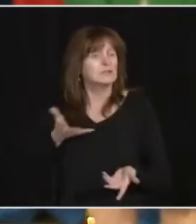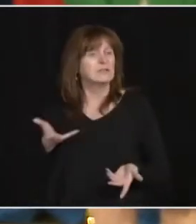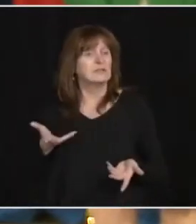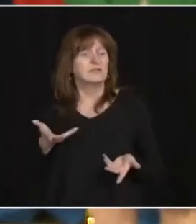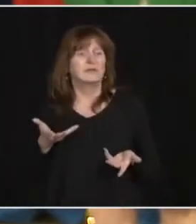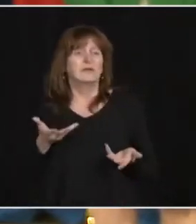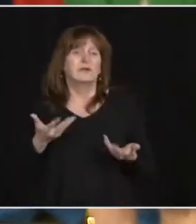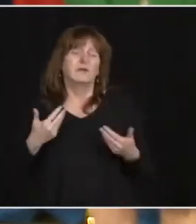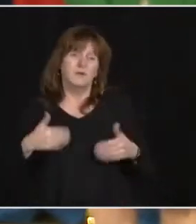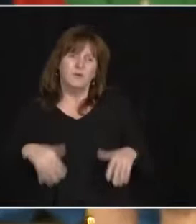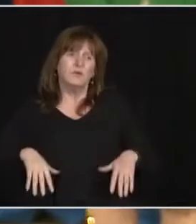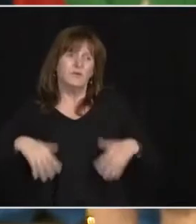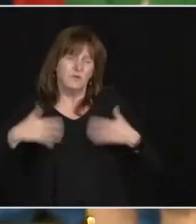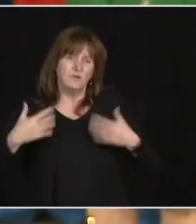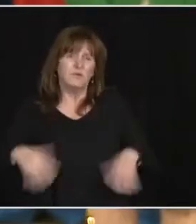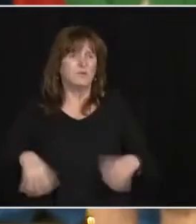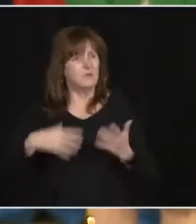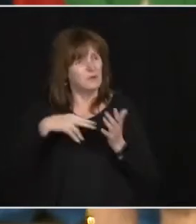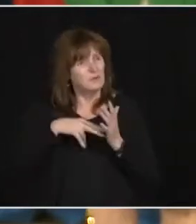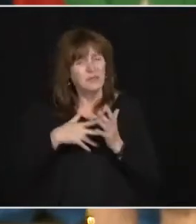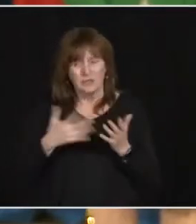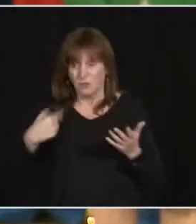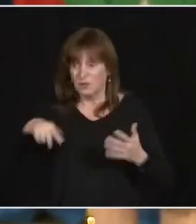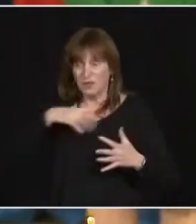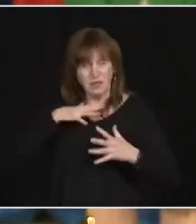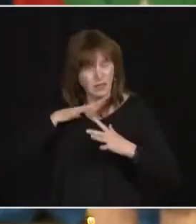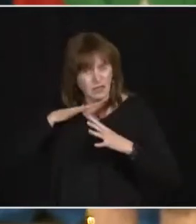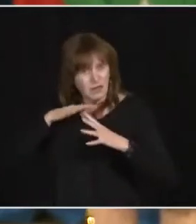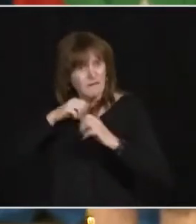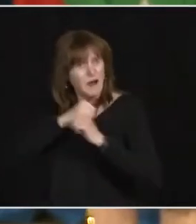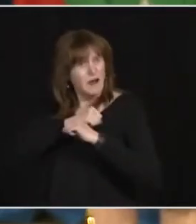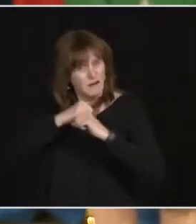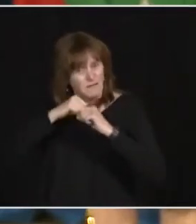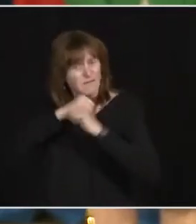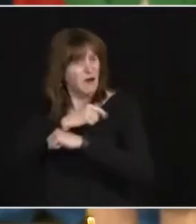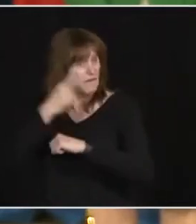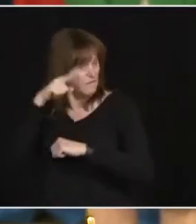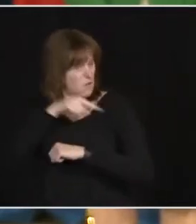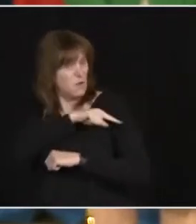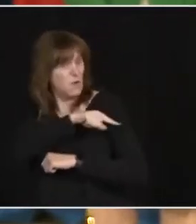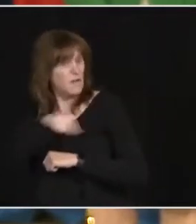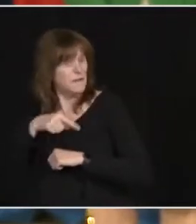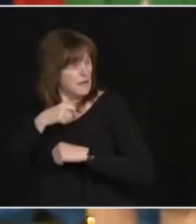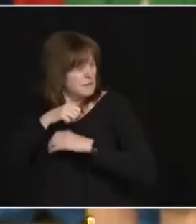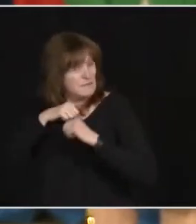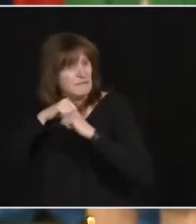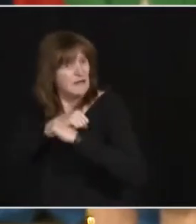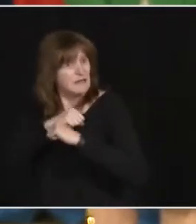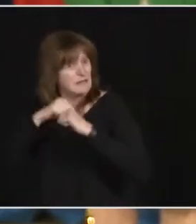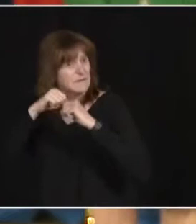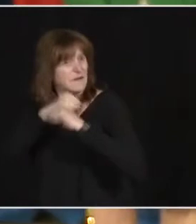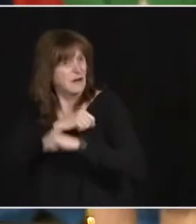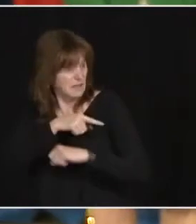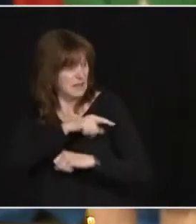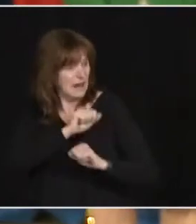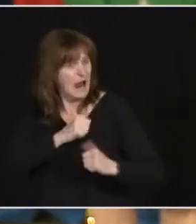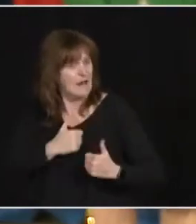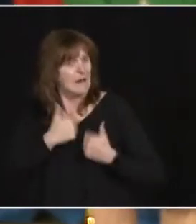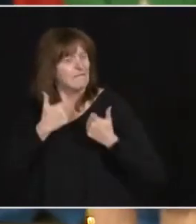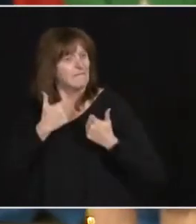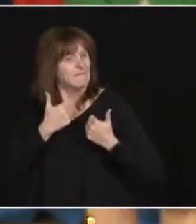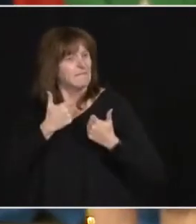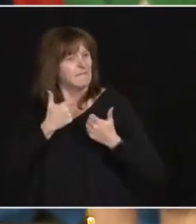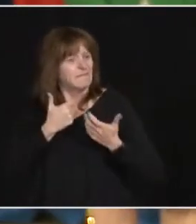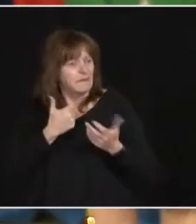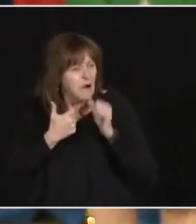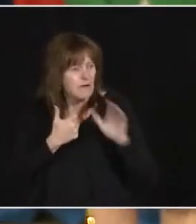go, how hard we fight, will mean the difference between life and death. And we owe it to